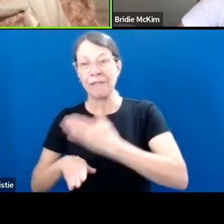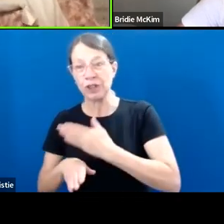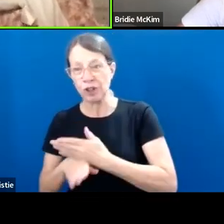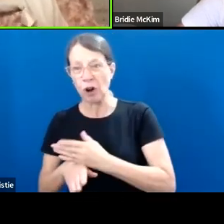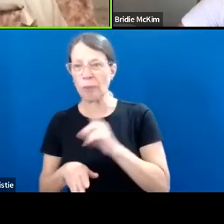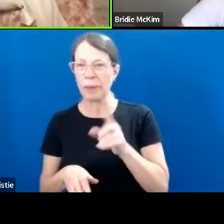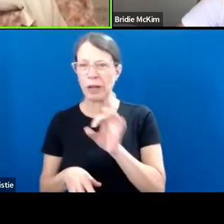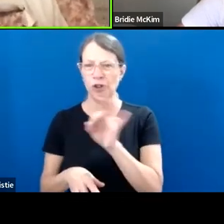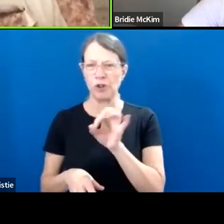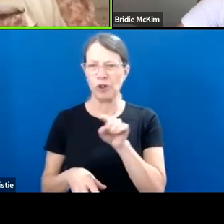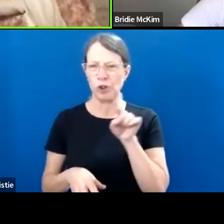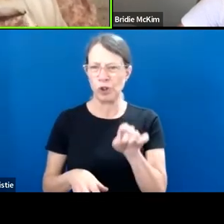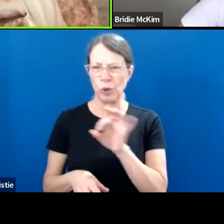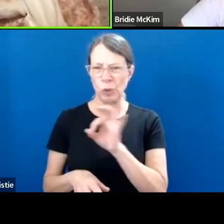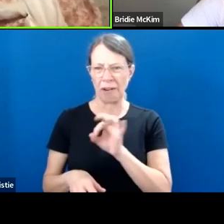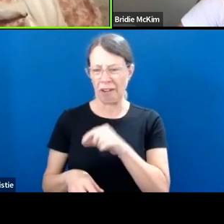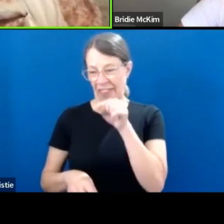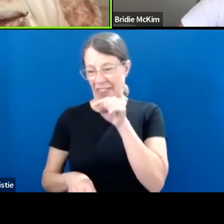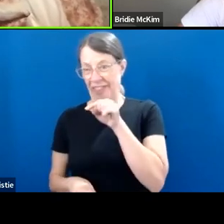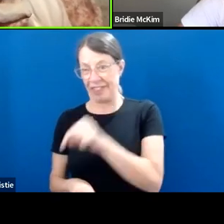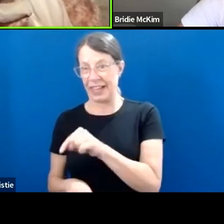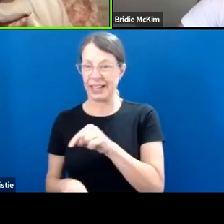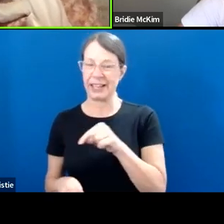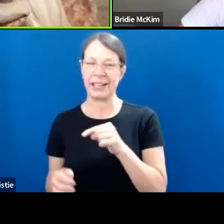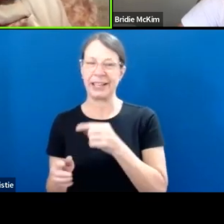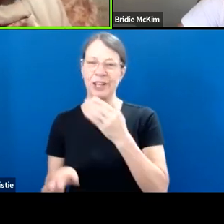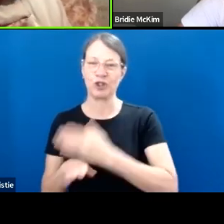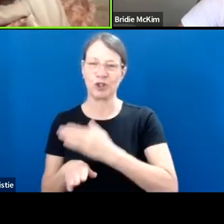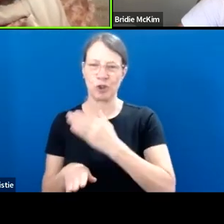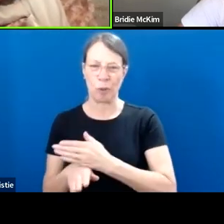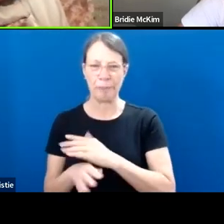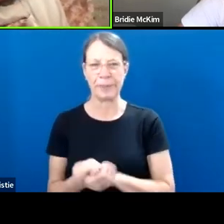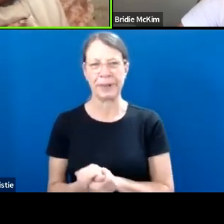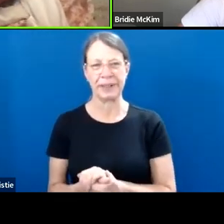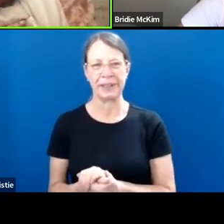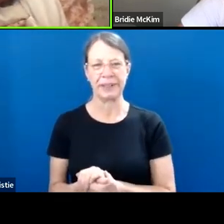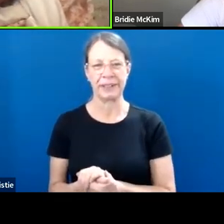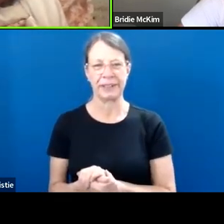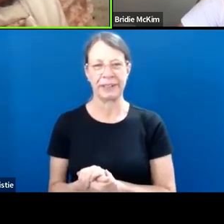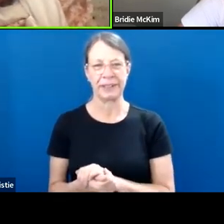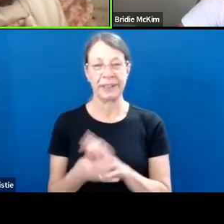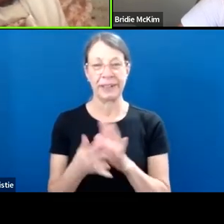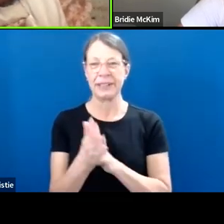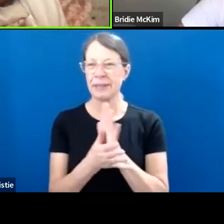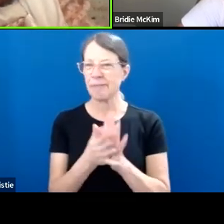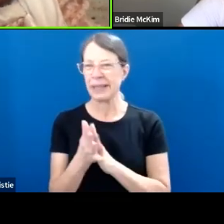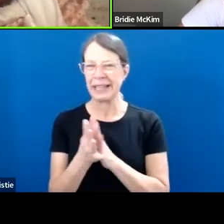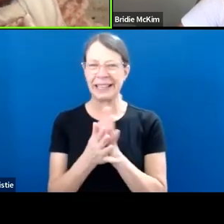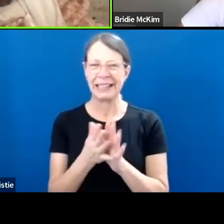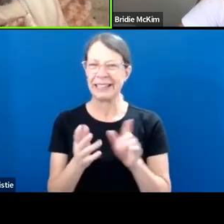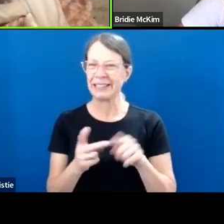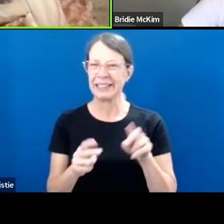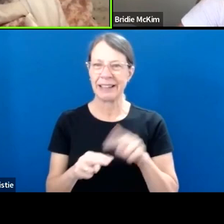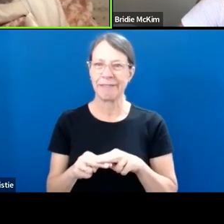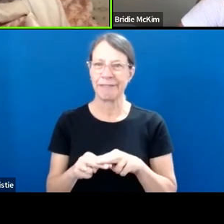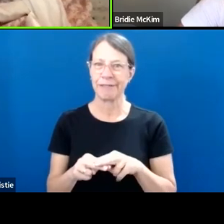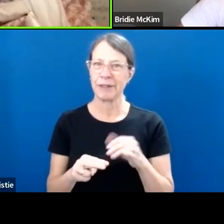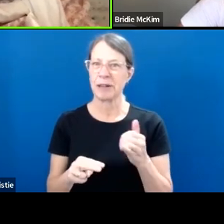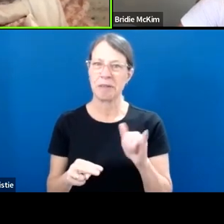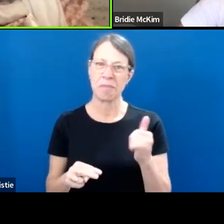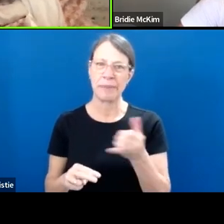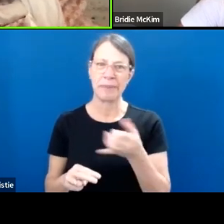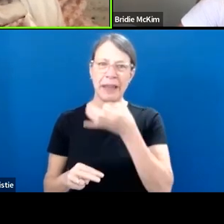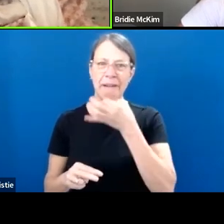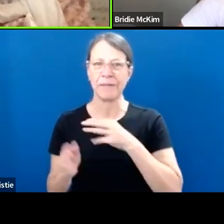when inevitably there are times when you're not working quite so much and that